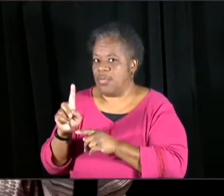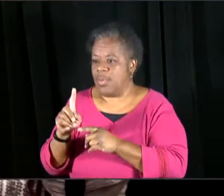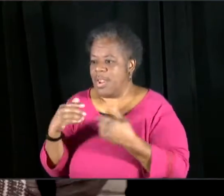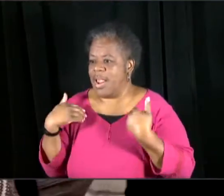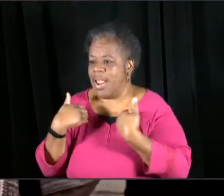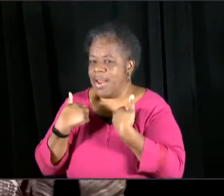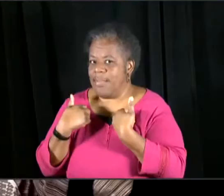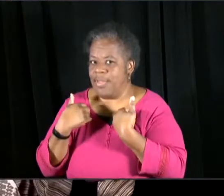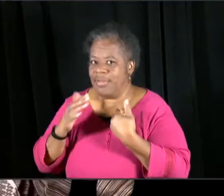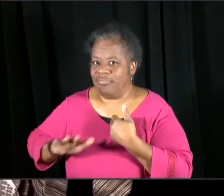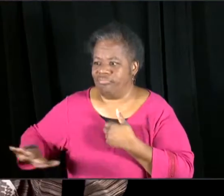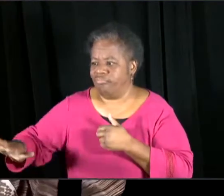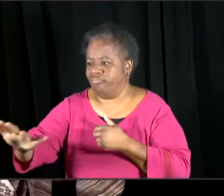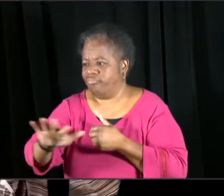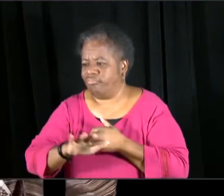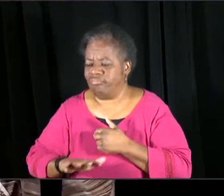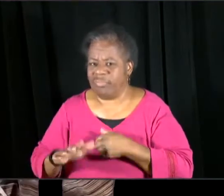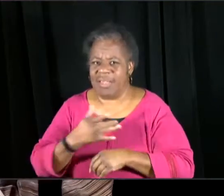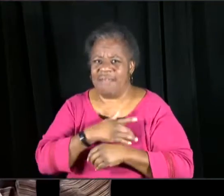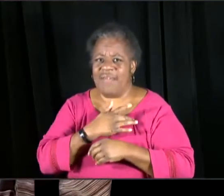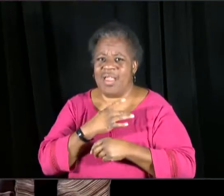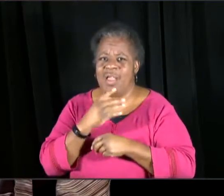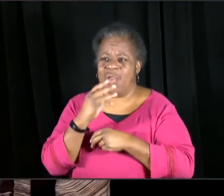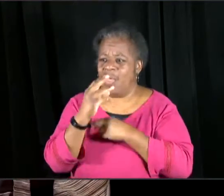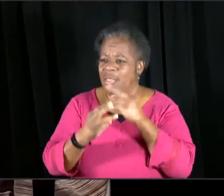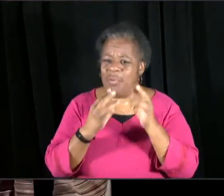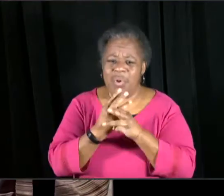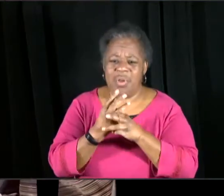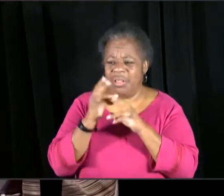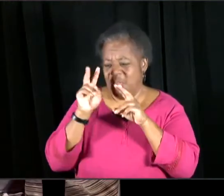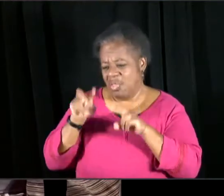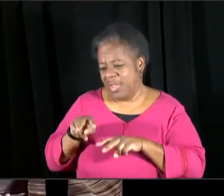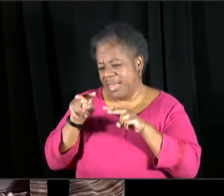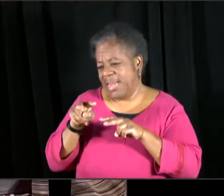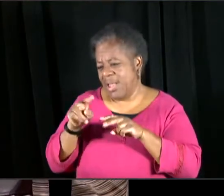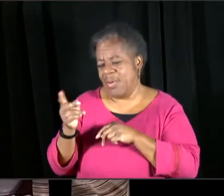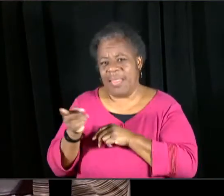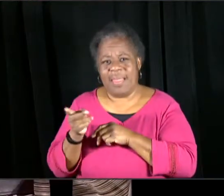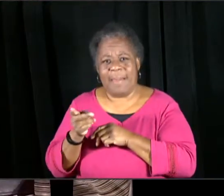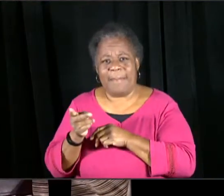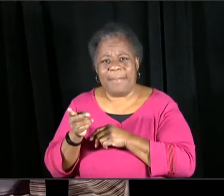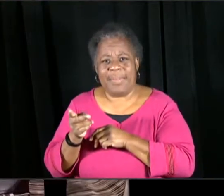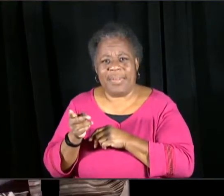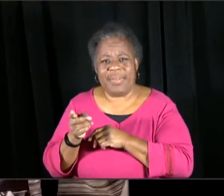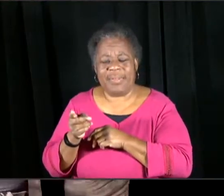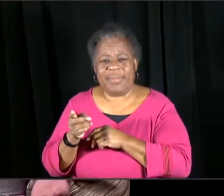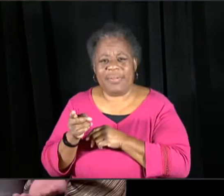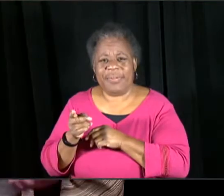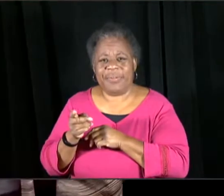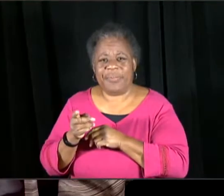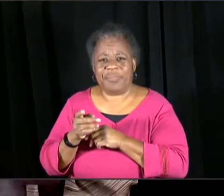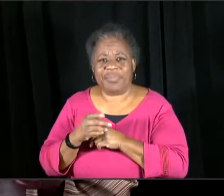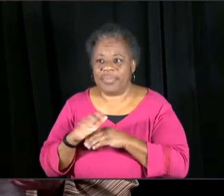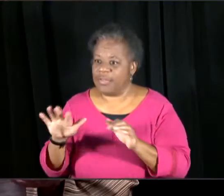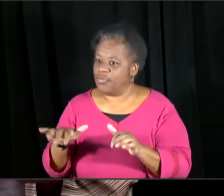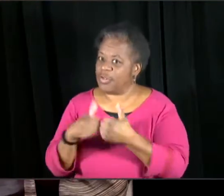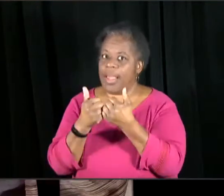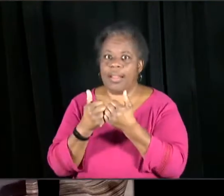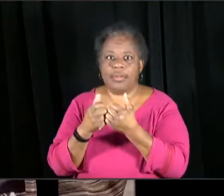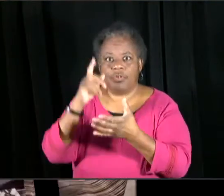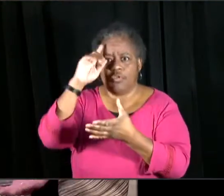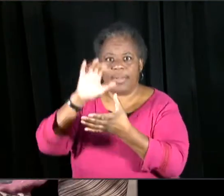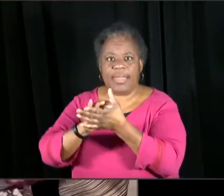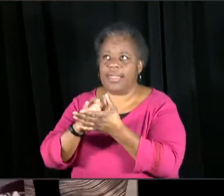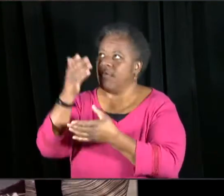It felt to them as though the whole world was looking down on them, Mary recalled. It was a challenge to believe